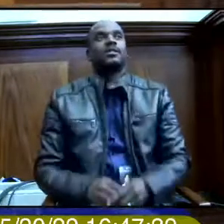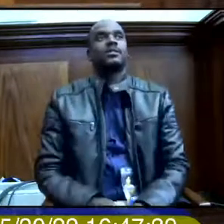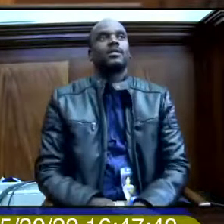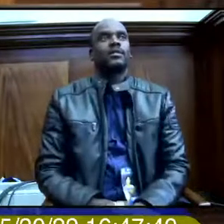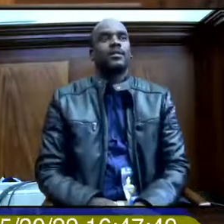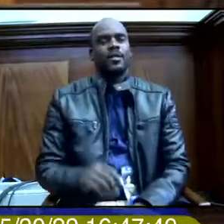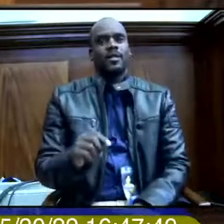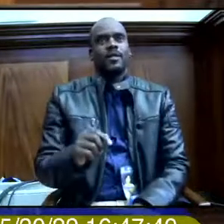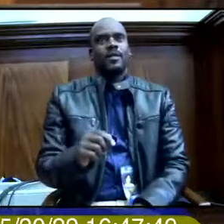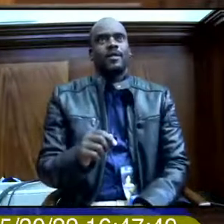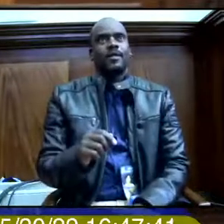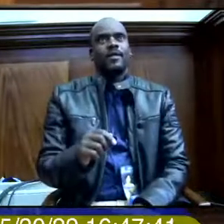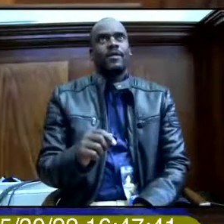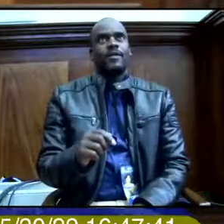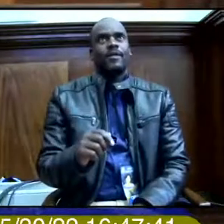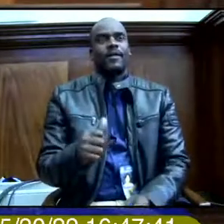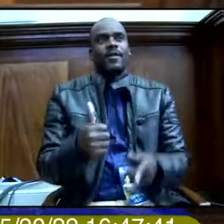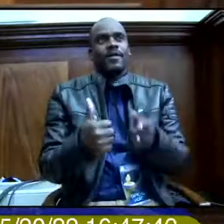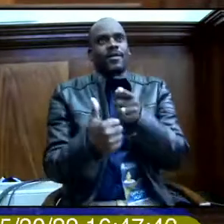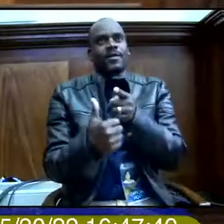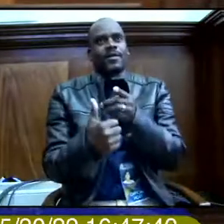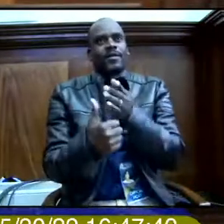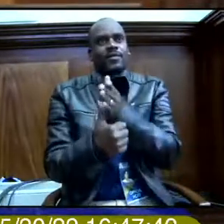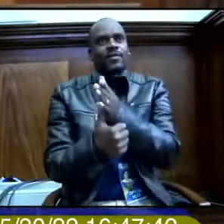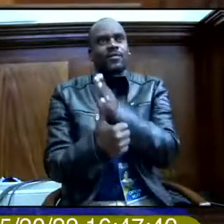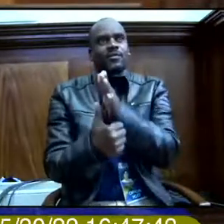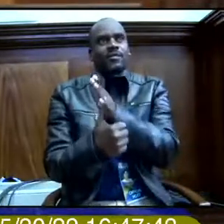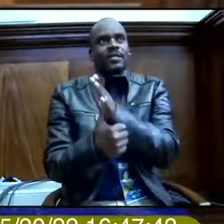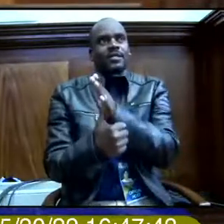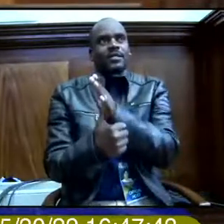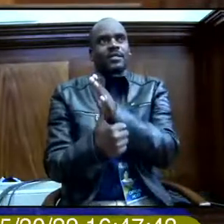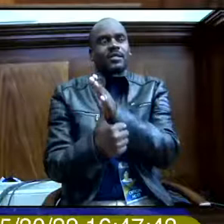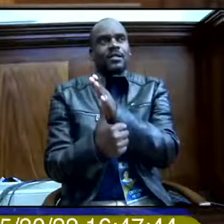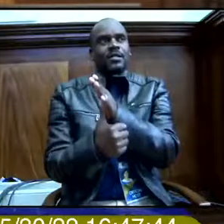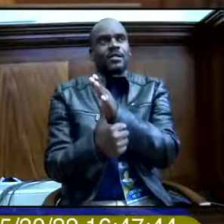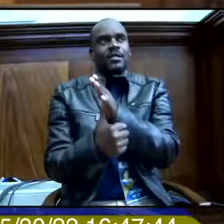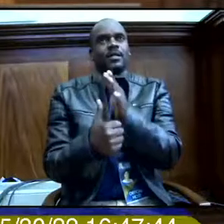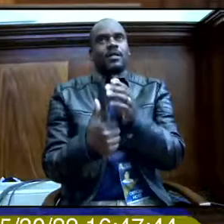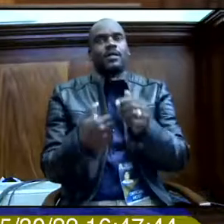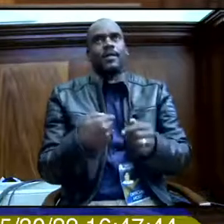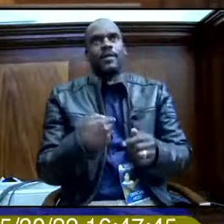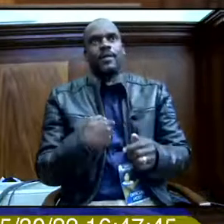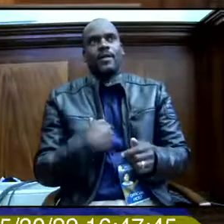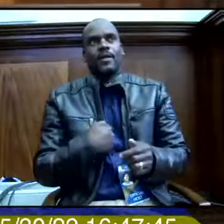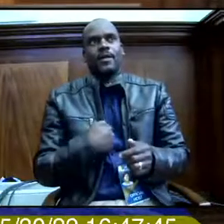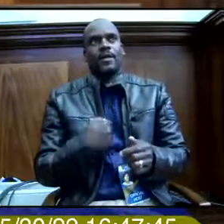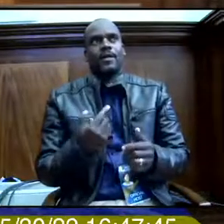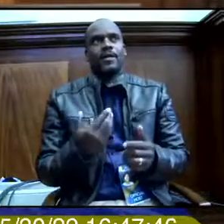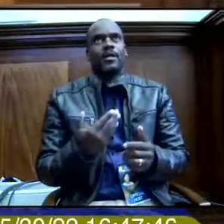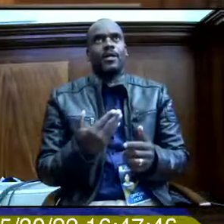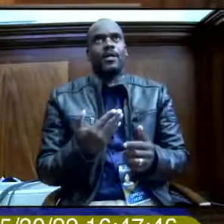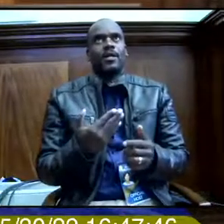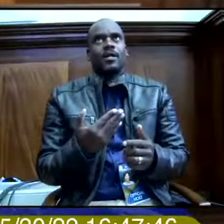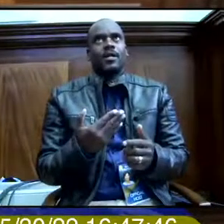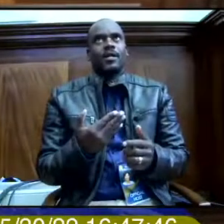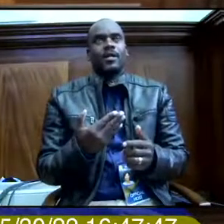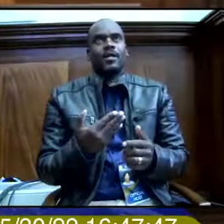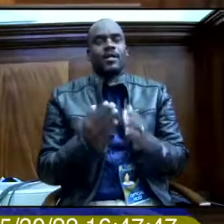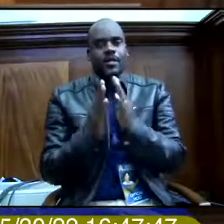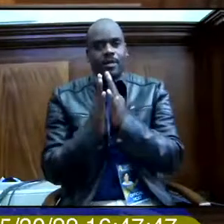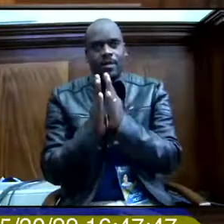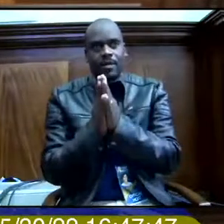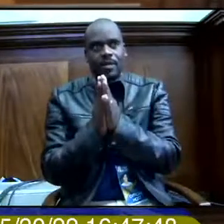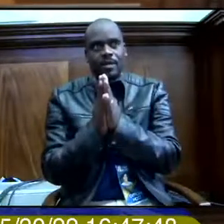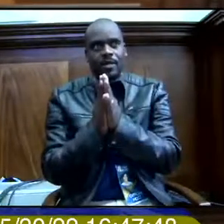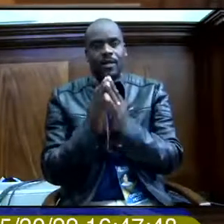first let me convey an apology for